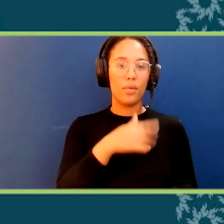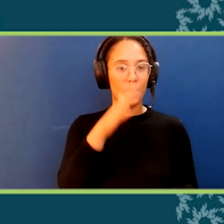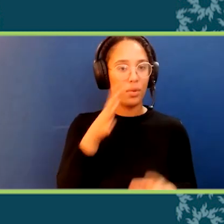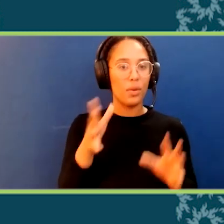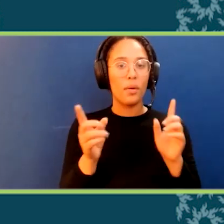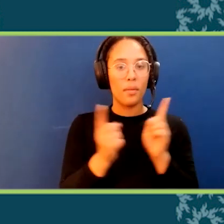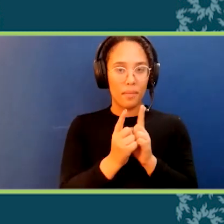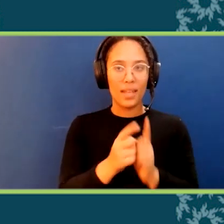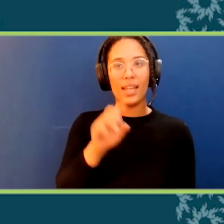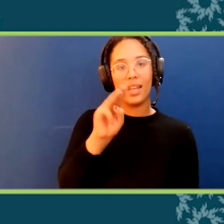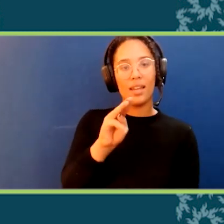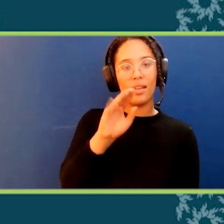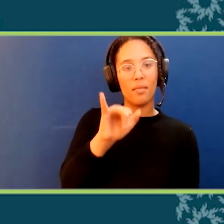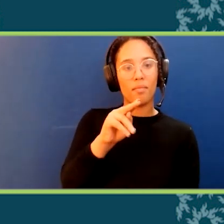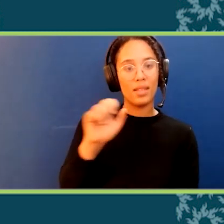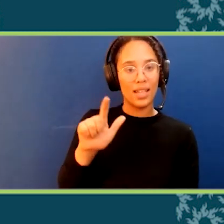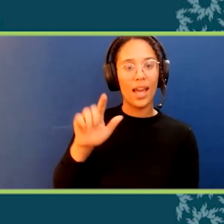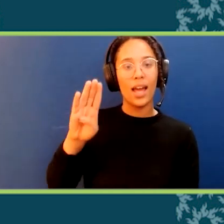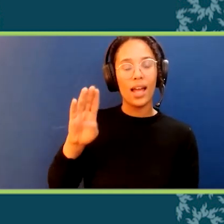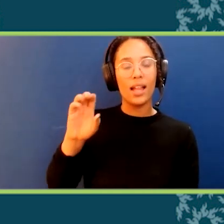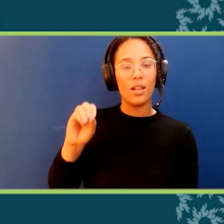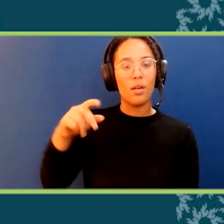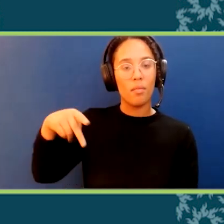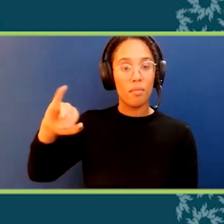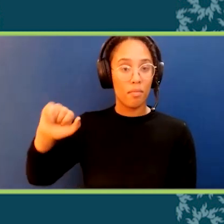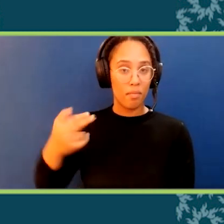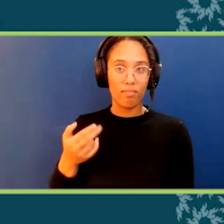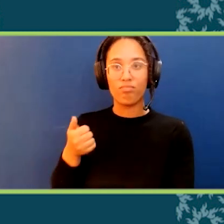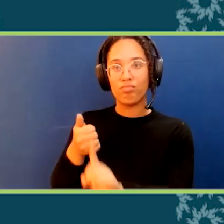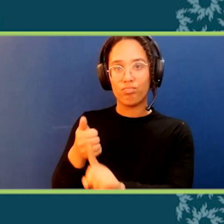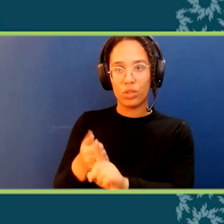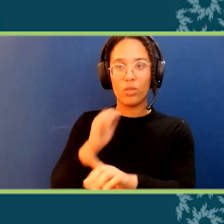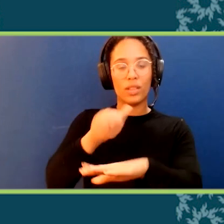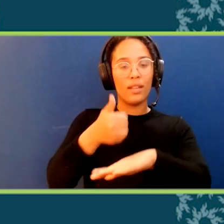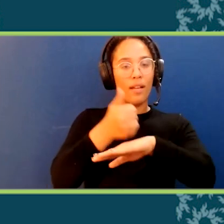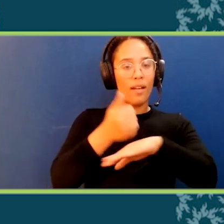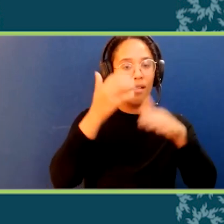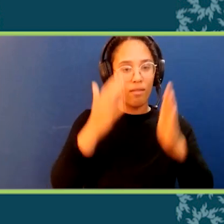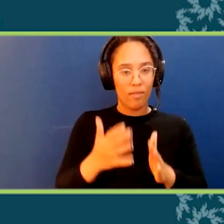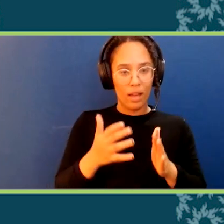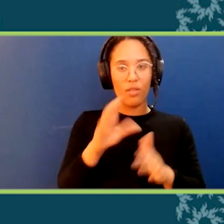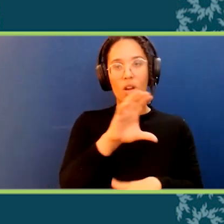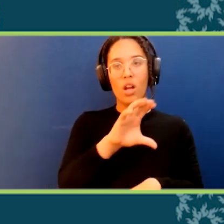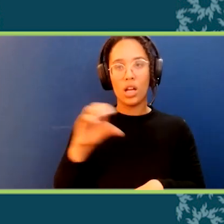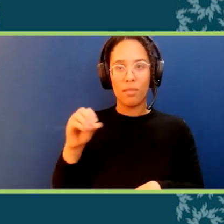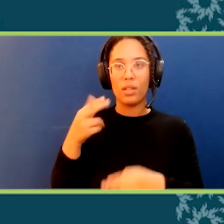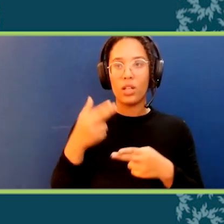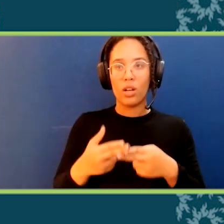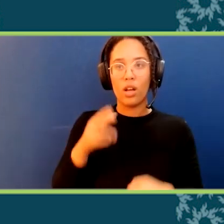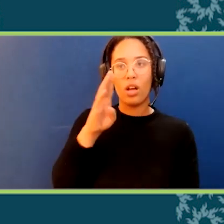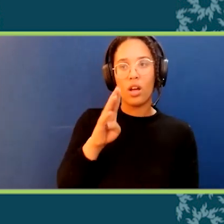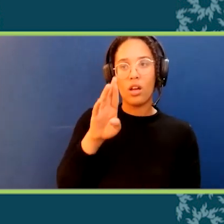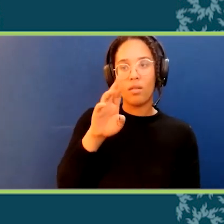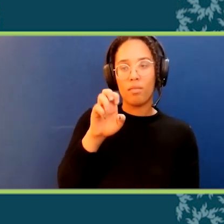Bopaya. Minal is the founder and principal consultant of Brevity and Wit. Minal is an